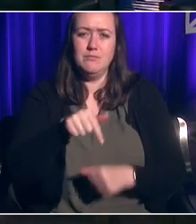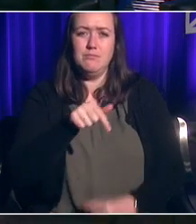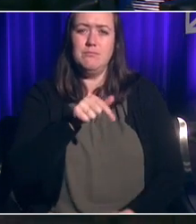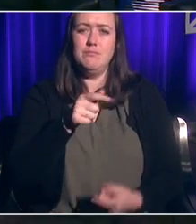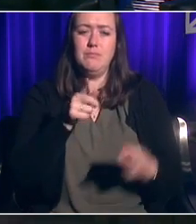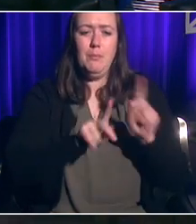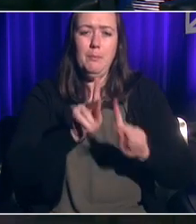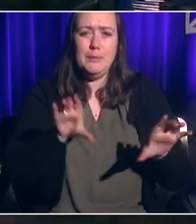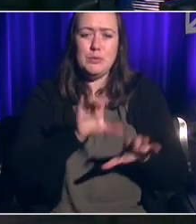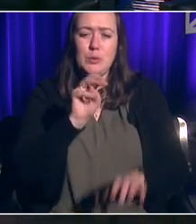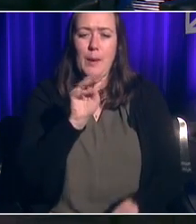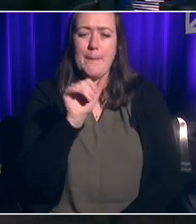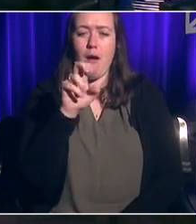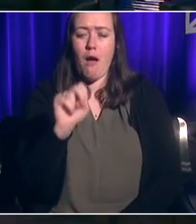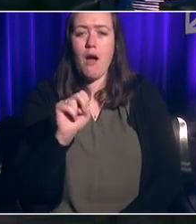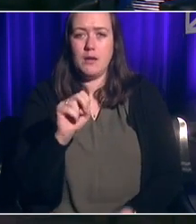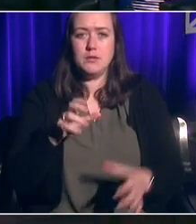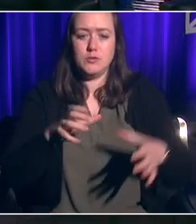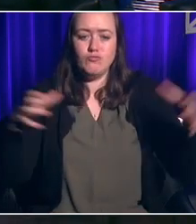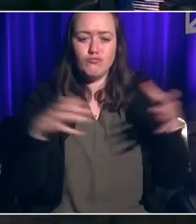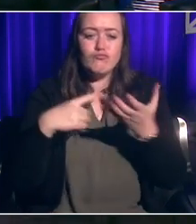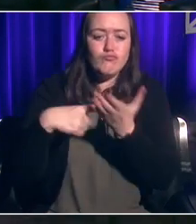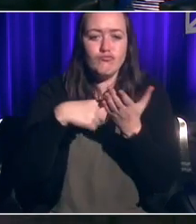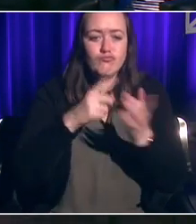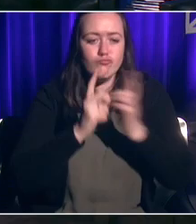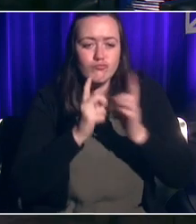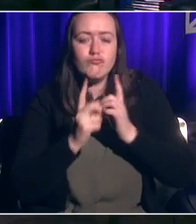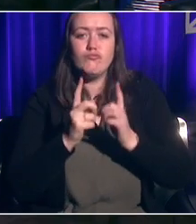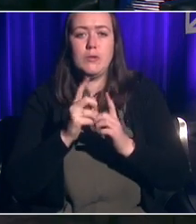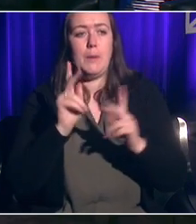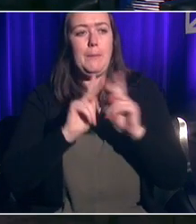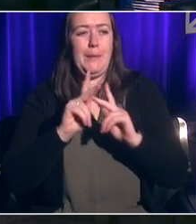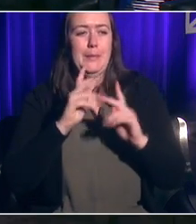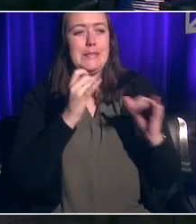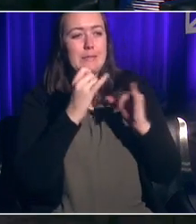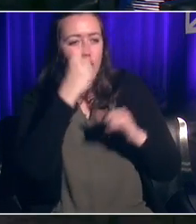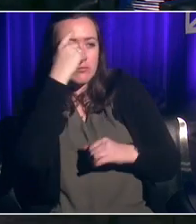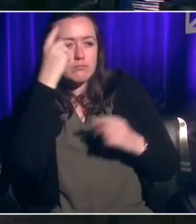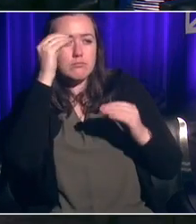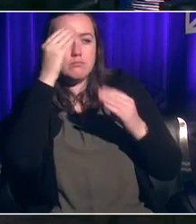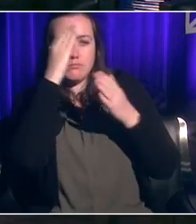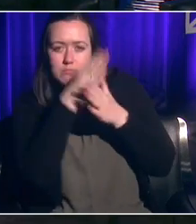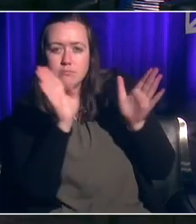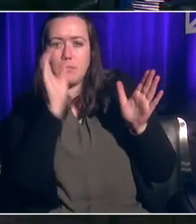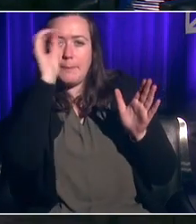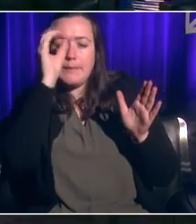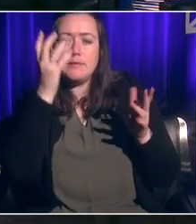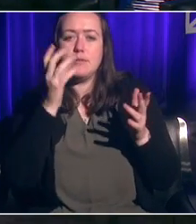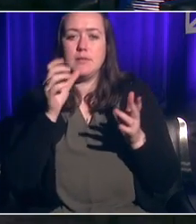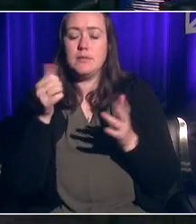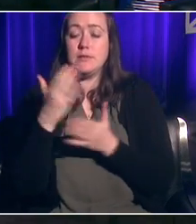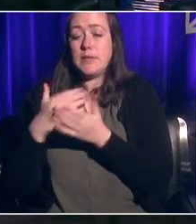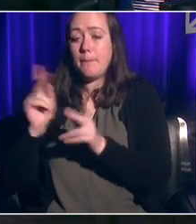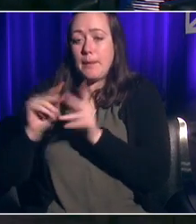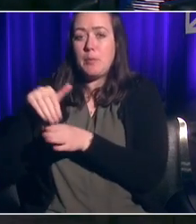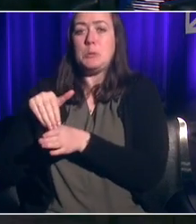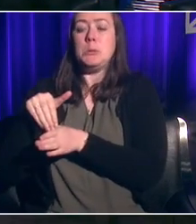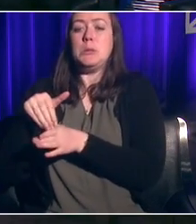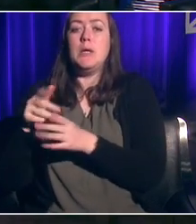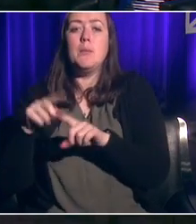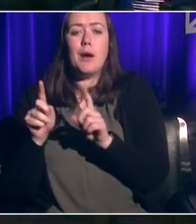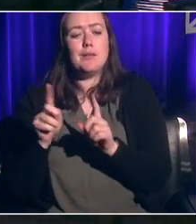here at MCON brings conversations together, like-minded people, brings other people that are on the fence, but more importantly, calls us to